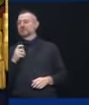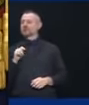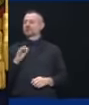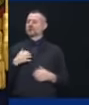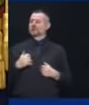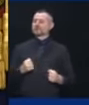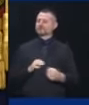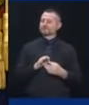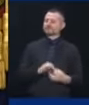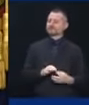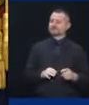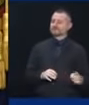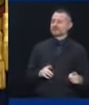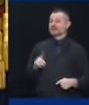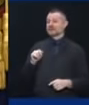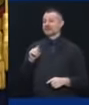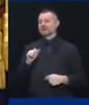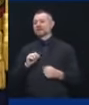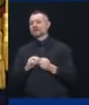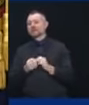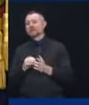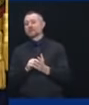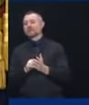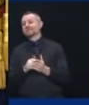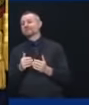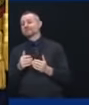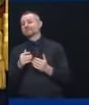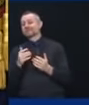On the dates on the eligibility,